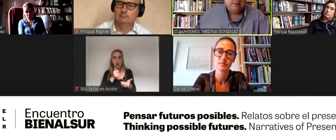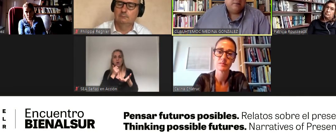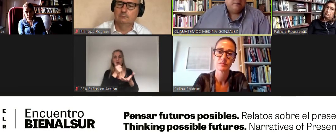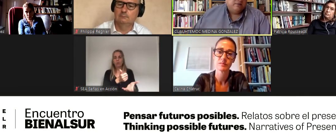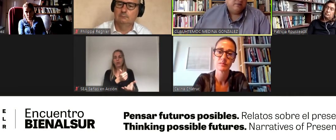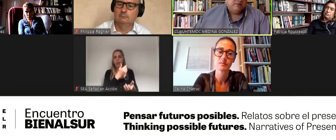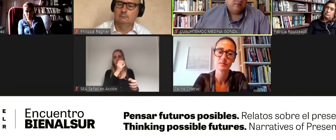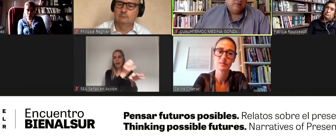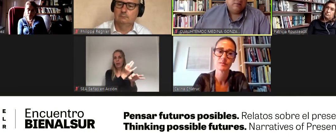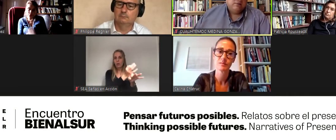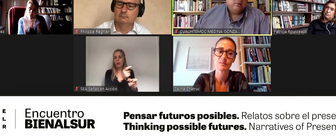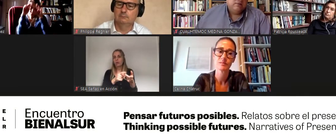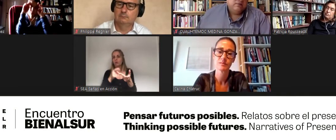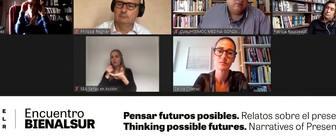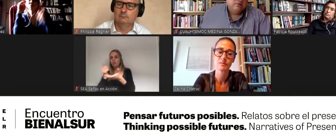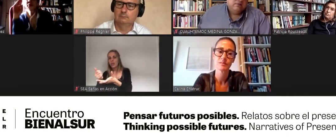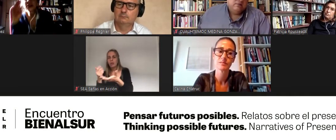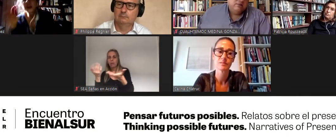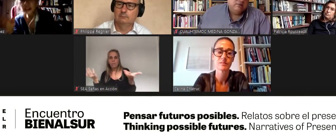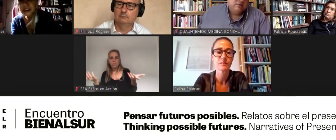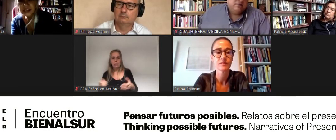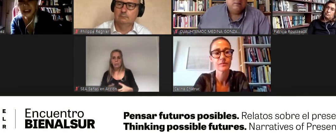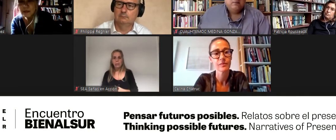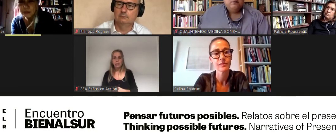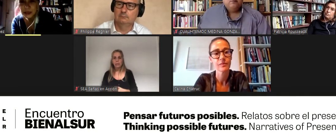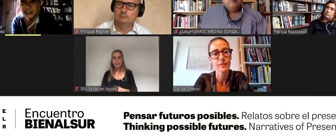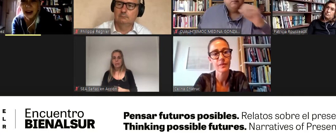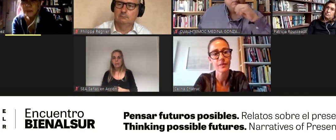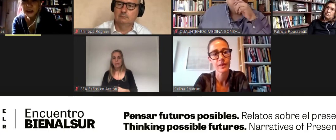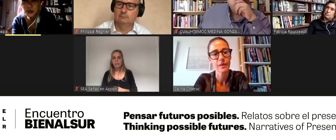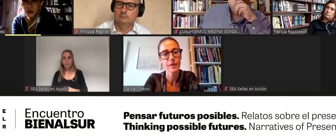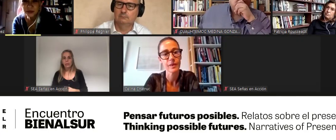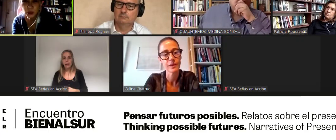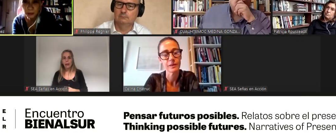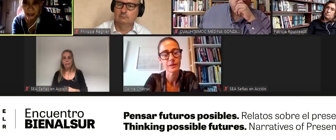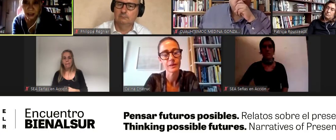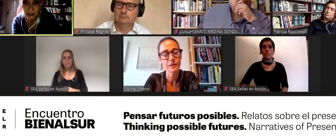as bourgeoisie was sustained, as a privilege of classes.